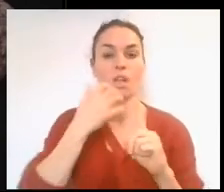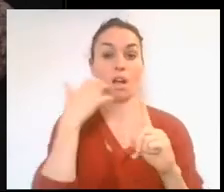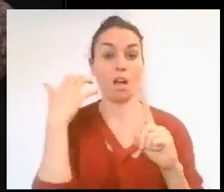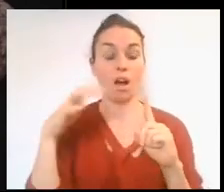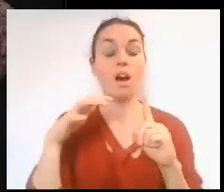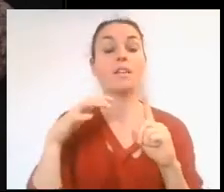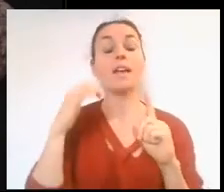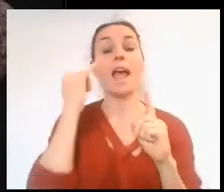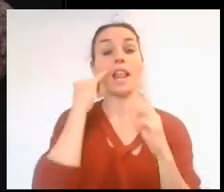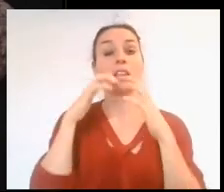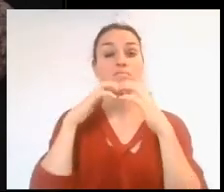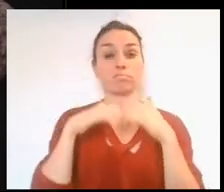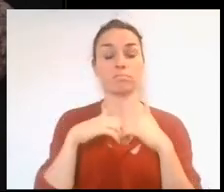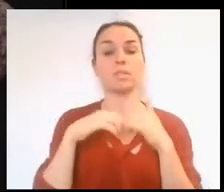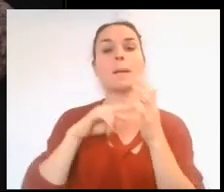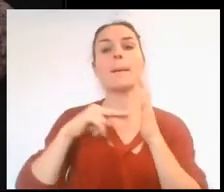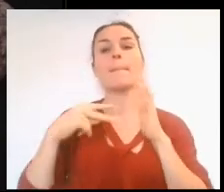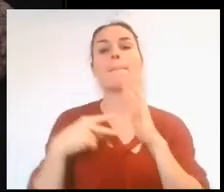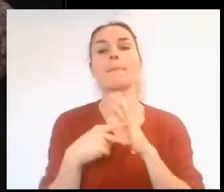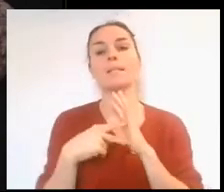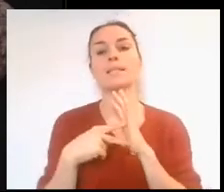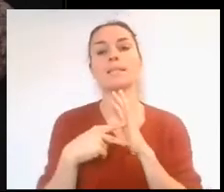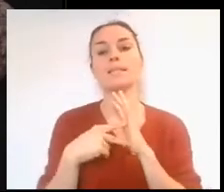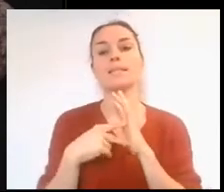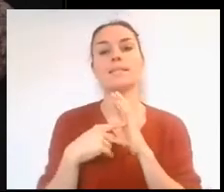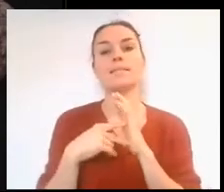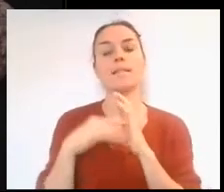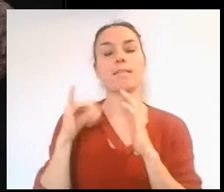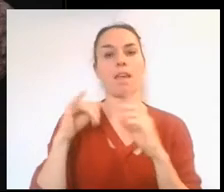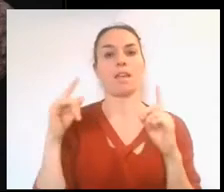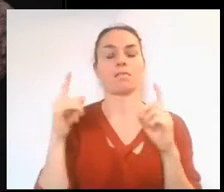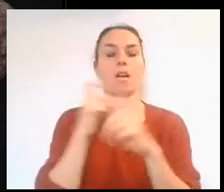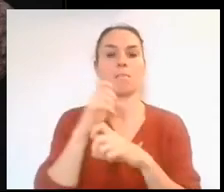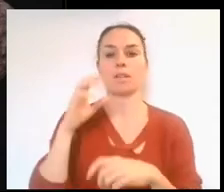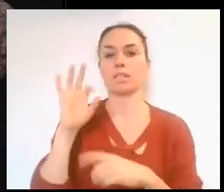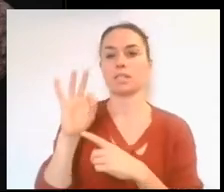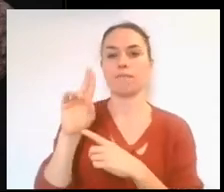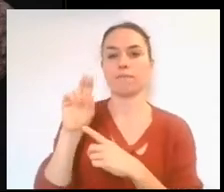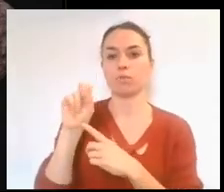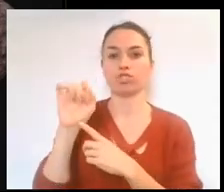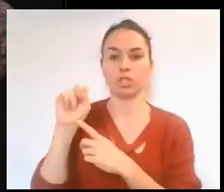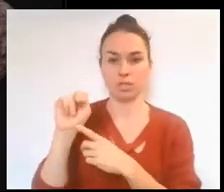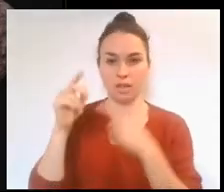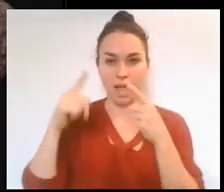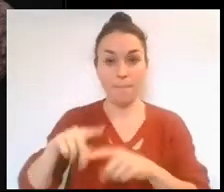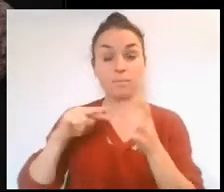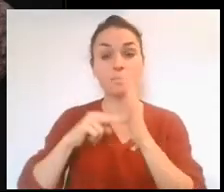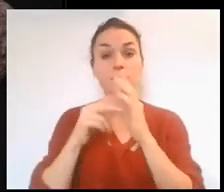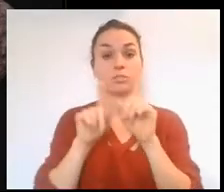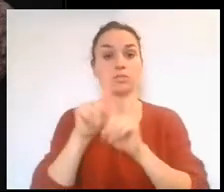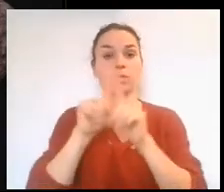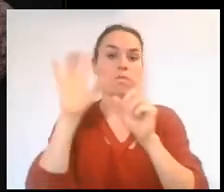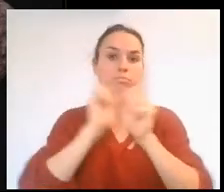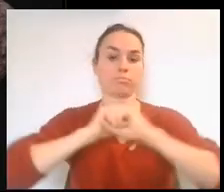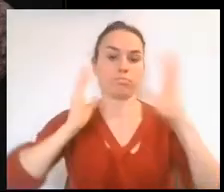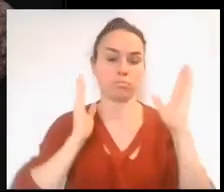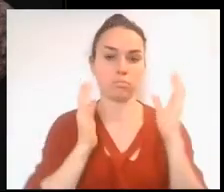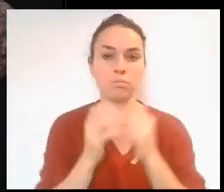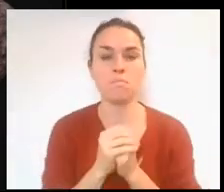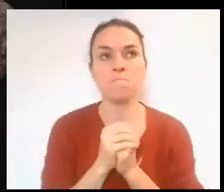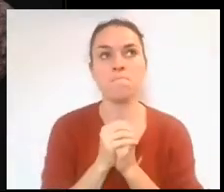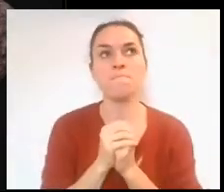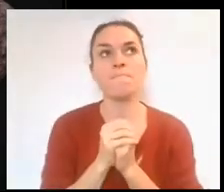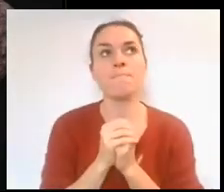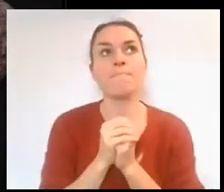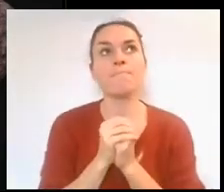ignites more complex fusion reactions that cause the star to explode. And when it does so, it